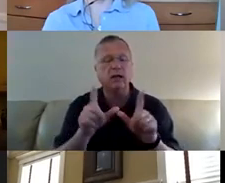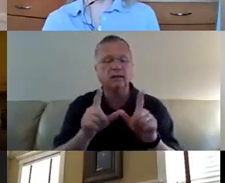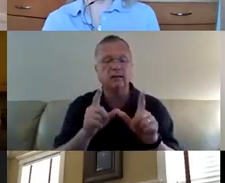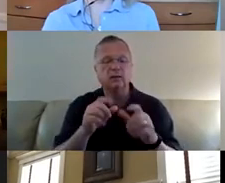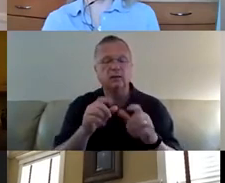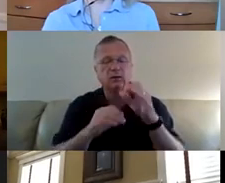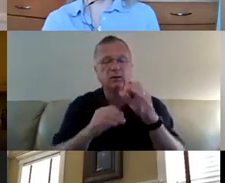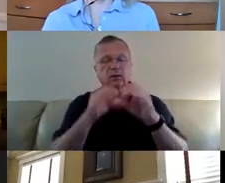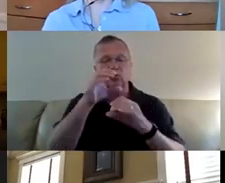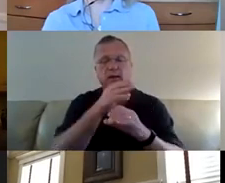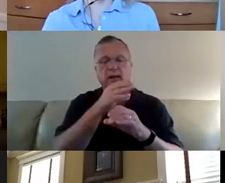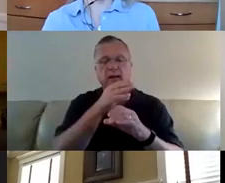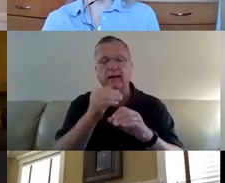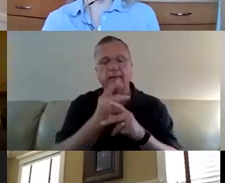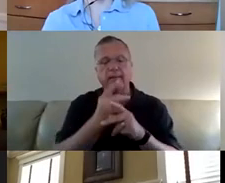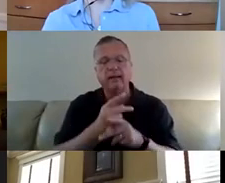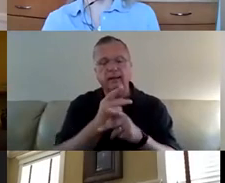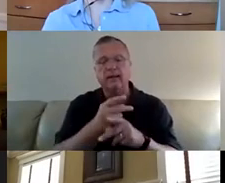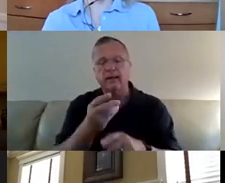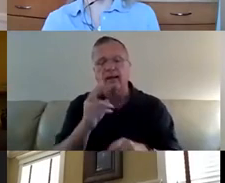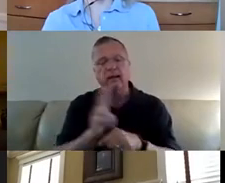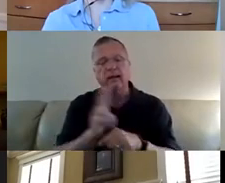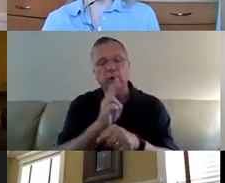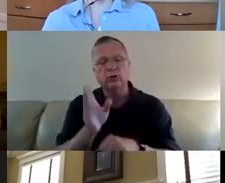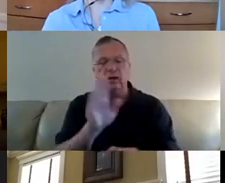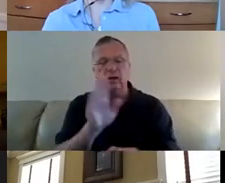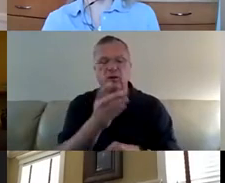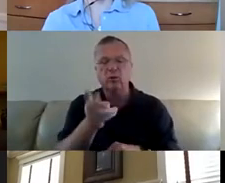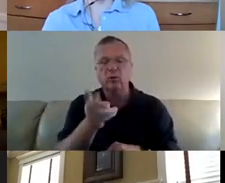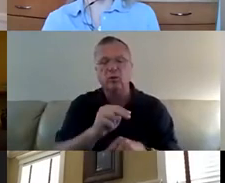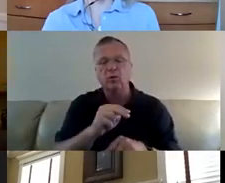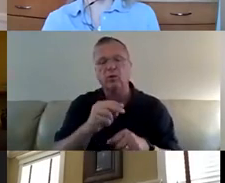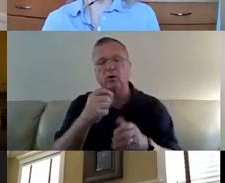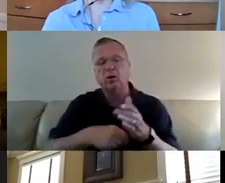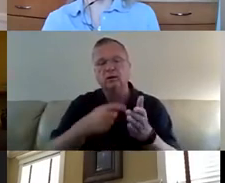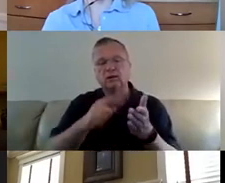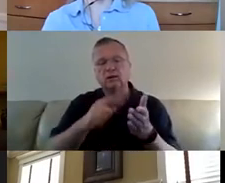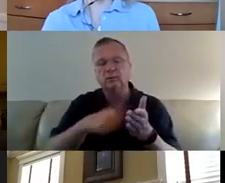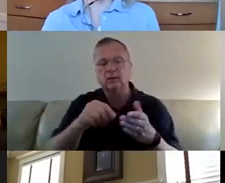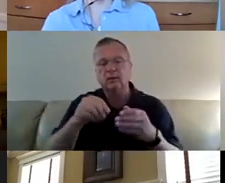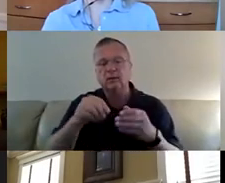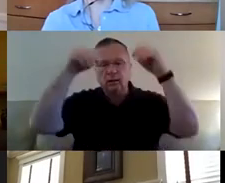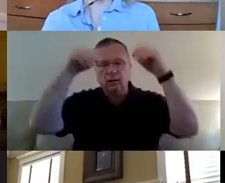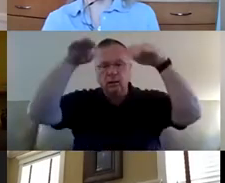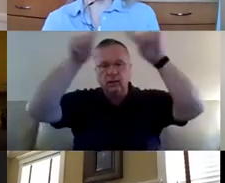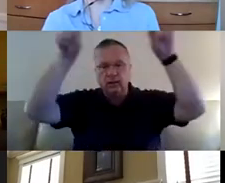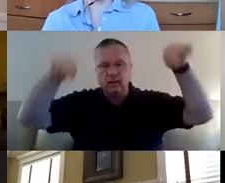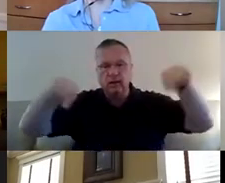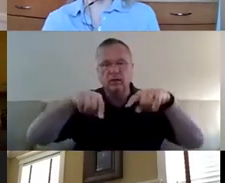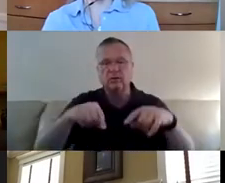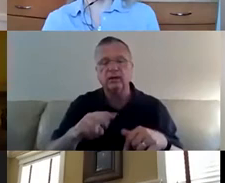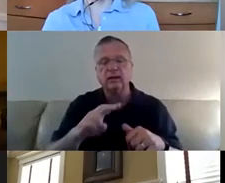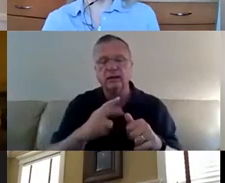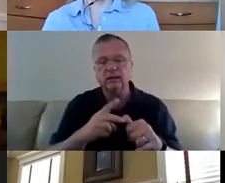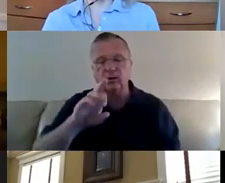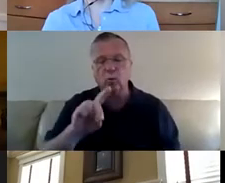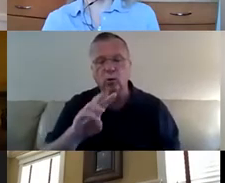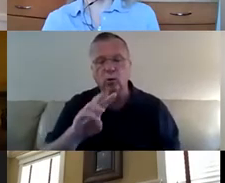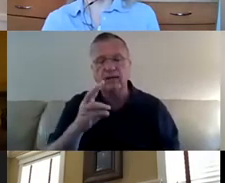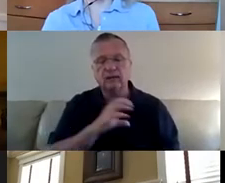and expense a project and blade sign at 601 Grant Street, 2nd Ward, 6th Council District. Bill